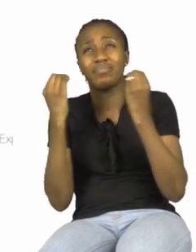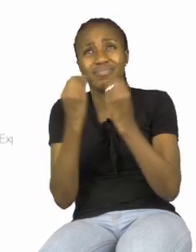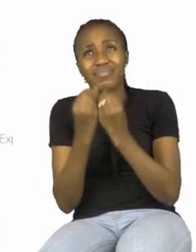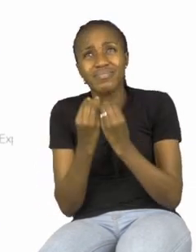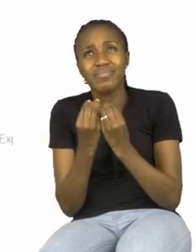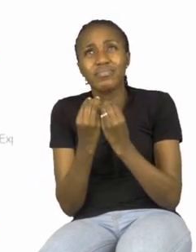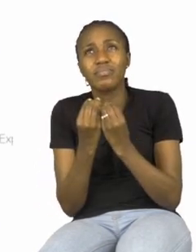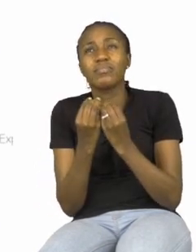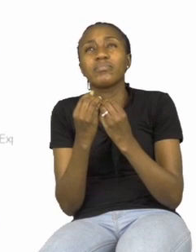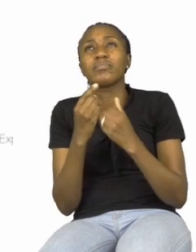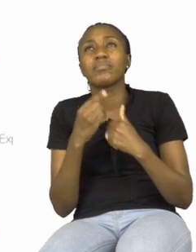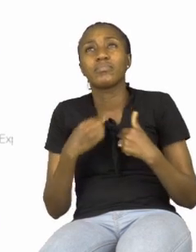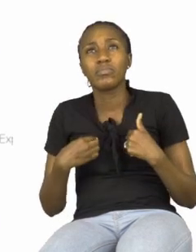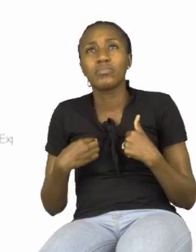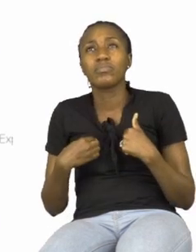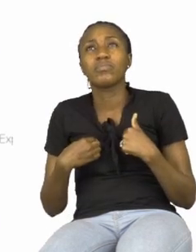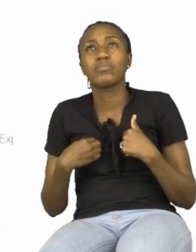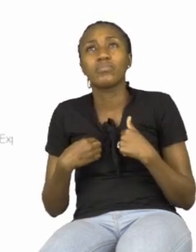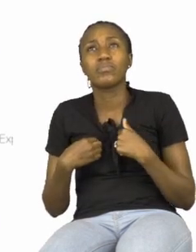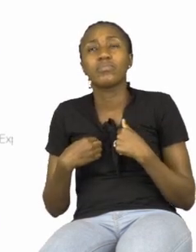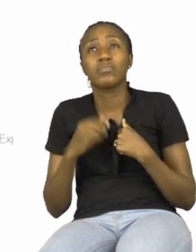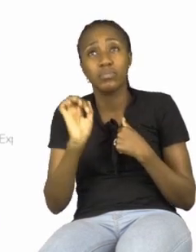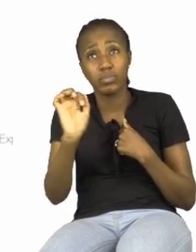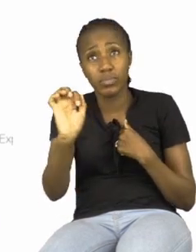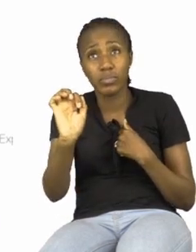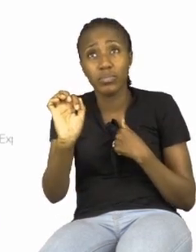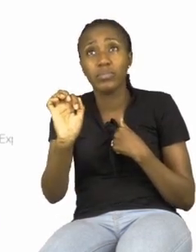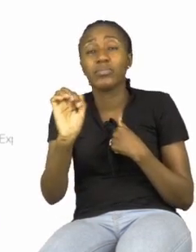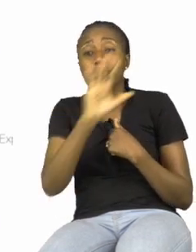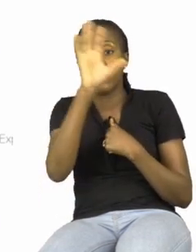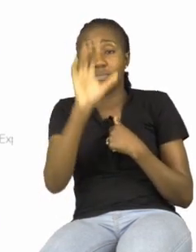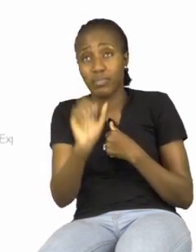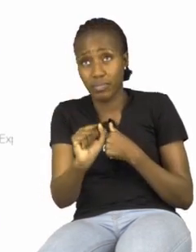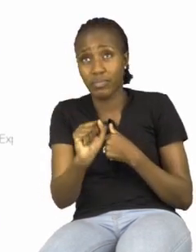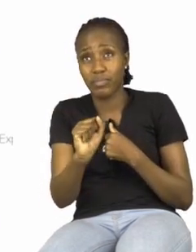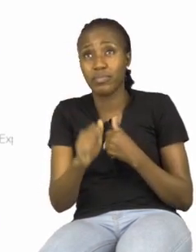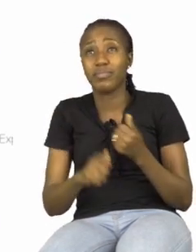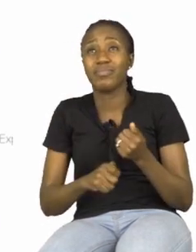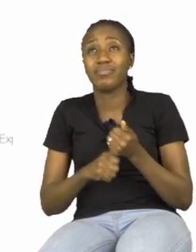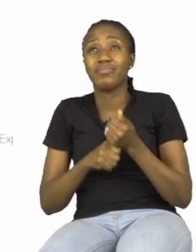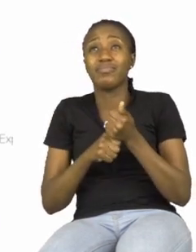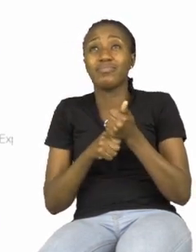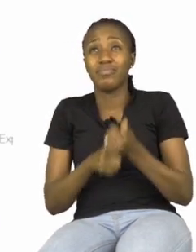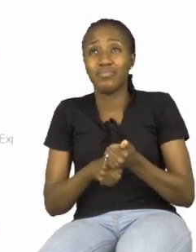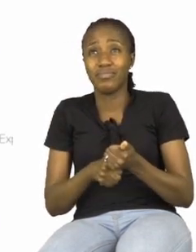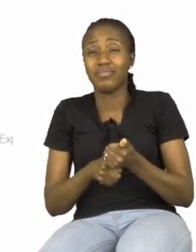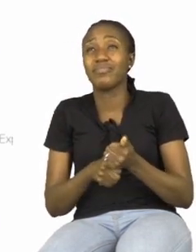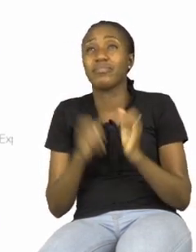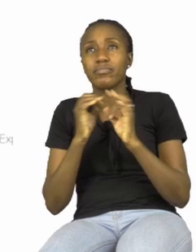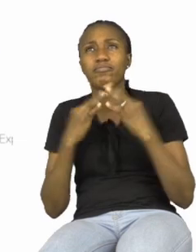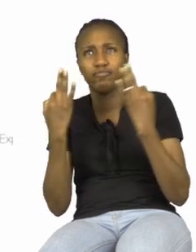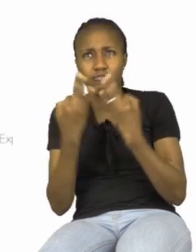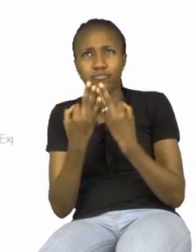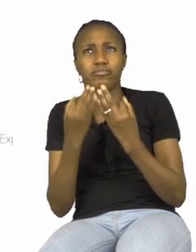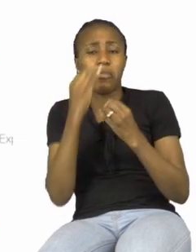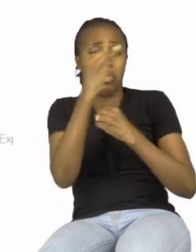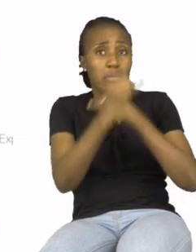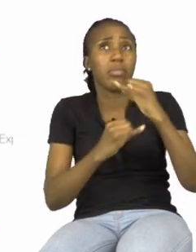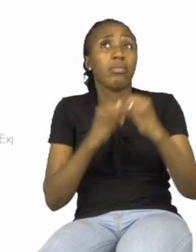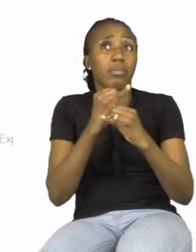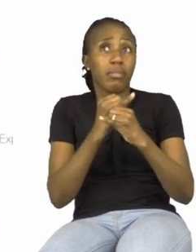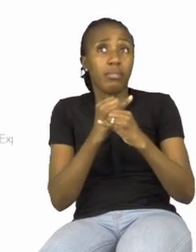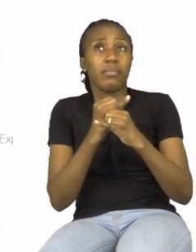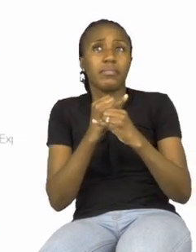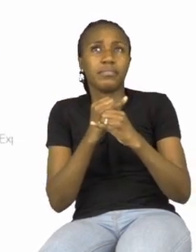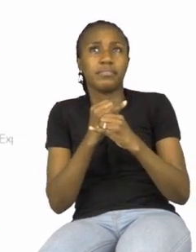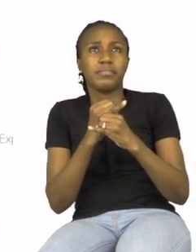the African Hockey Federation and also the FIH, which is the Federation International de Hockey. So